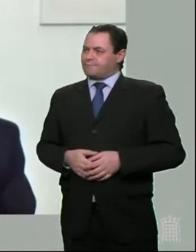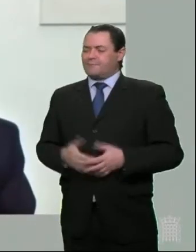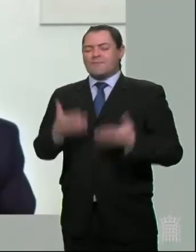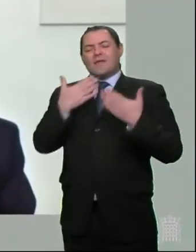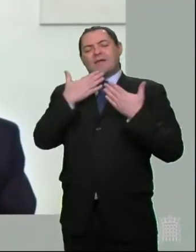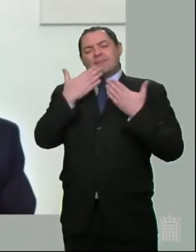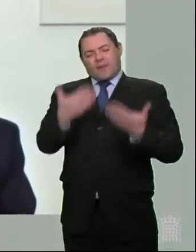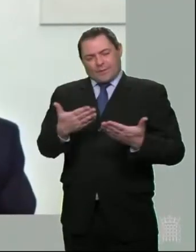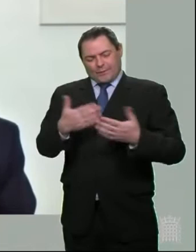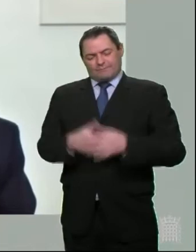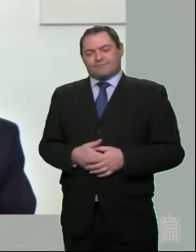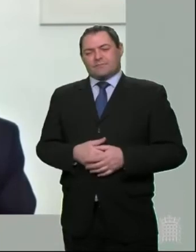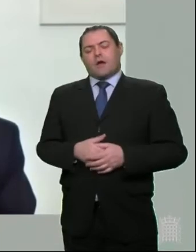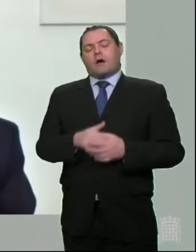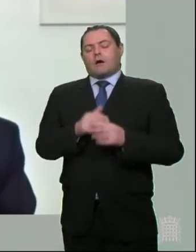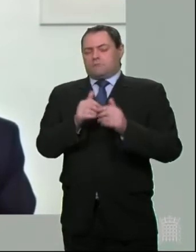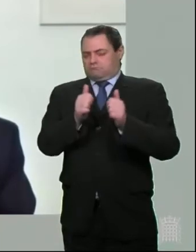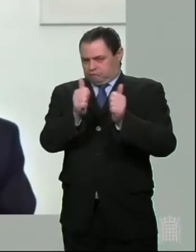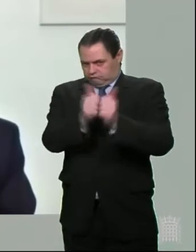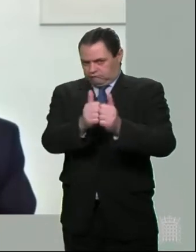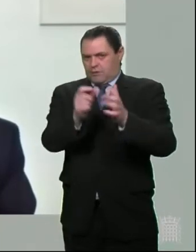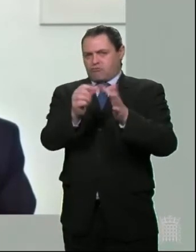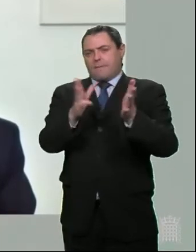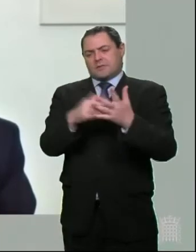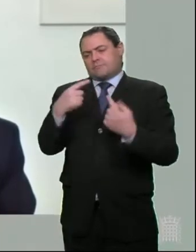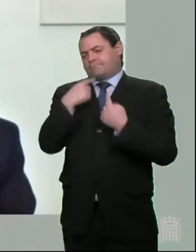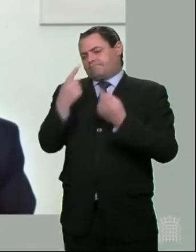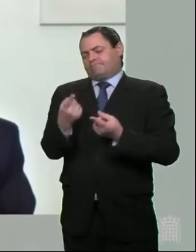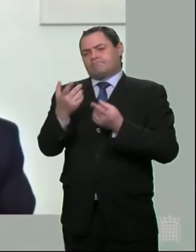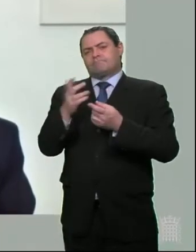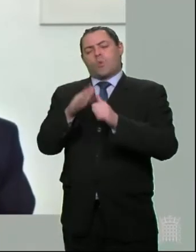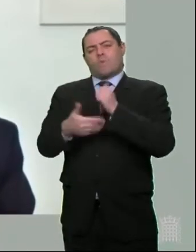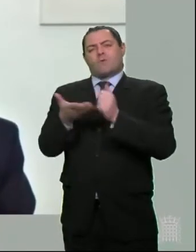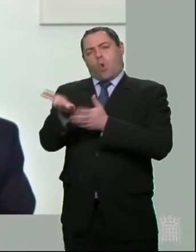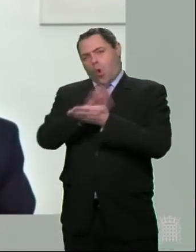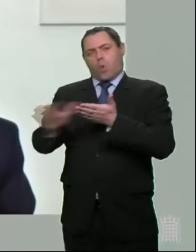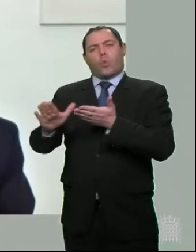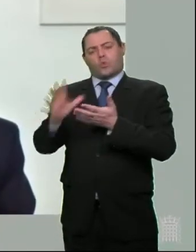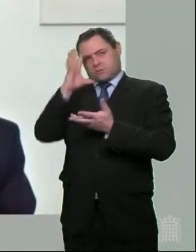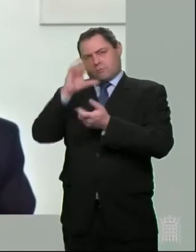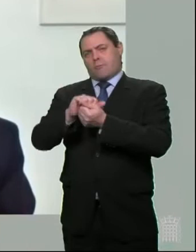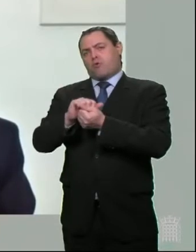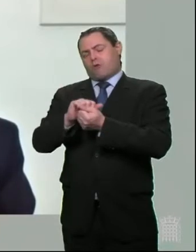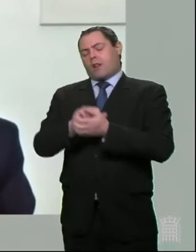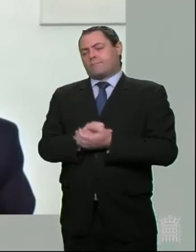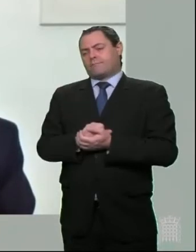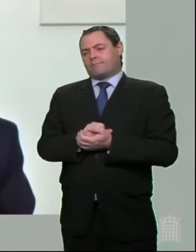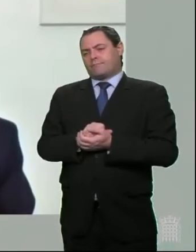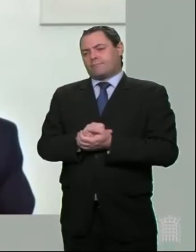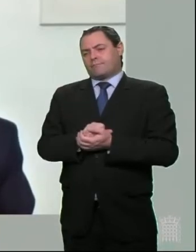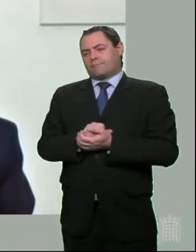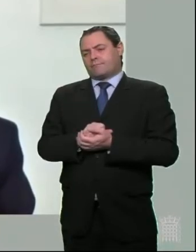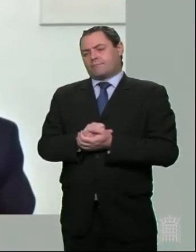And can I begin by joining the Prime Minister in his remarks about Holocaust Memorial Day? This evening I'll be joining the